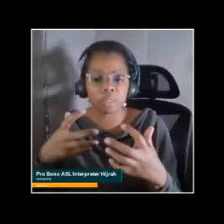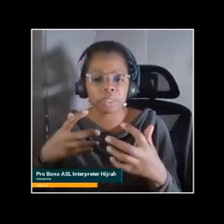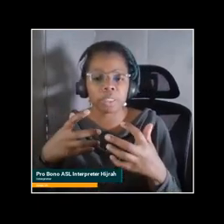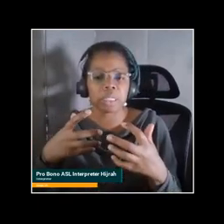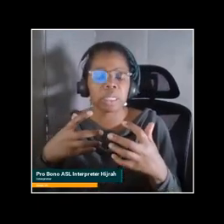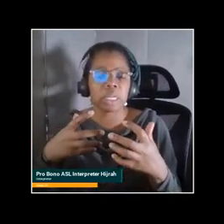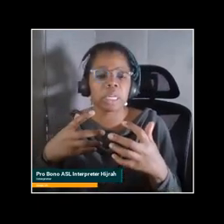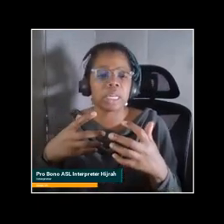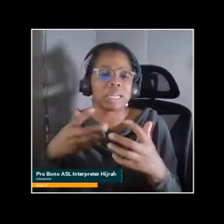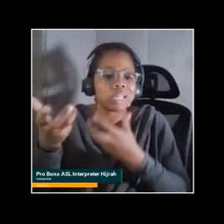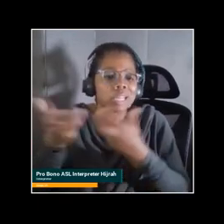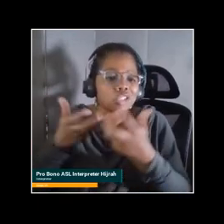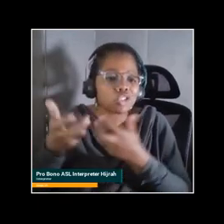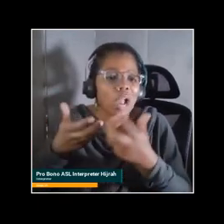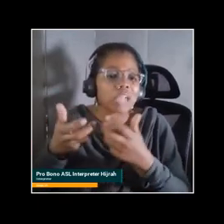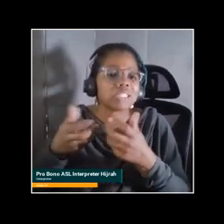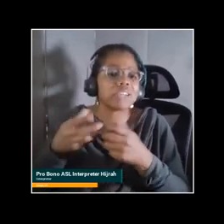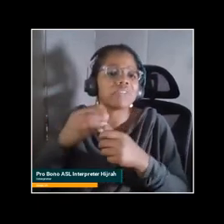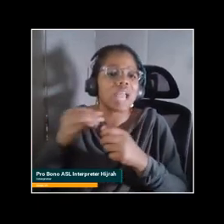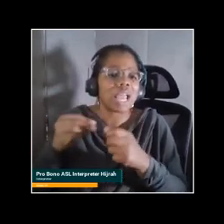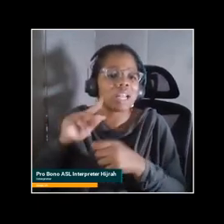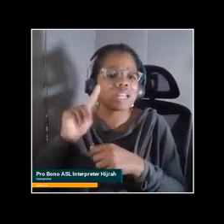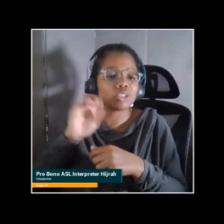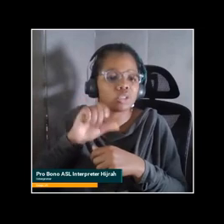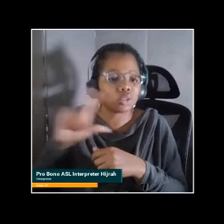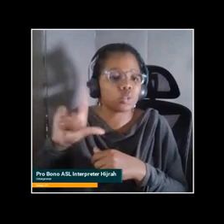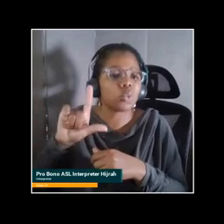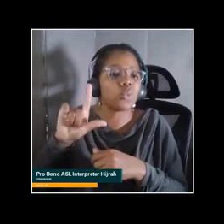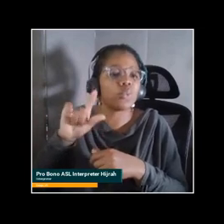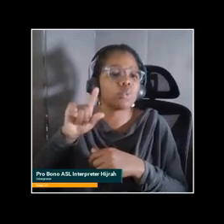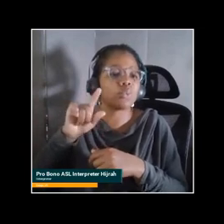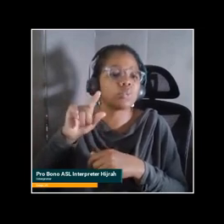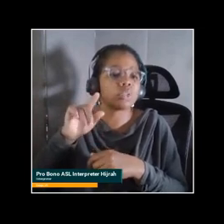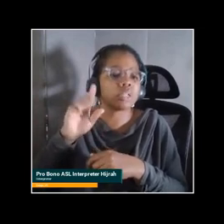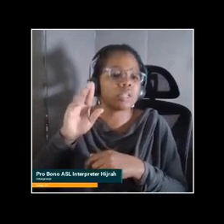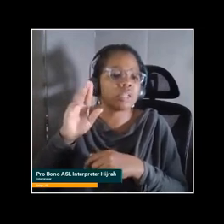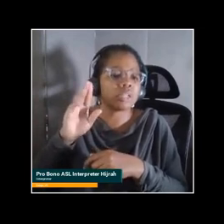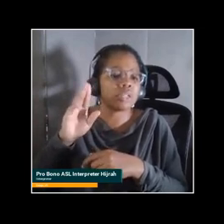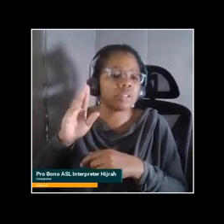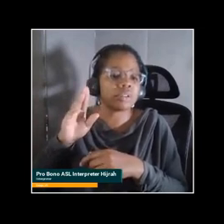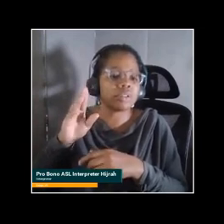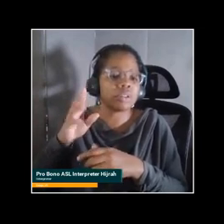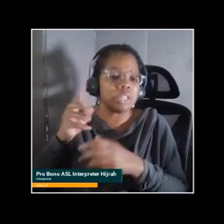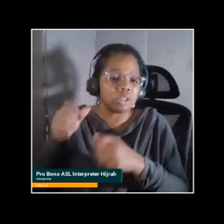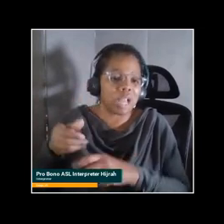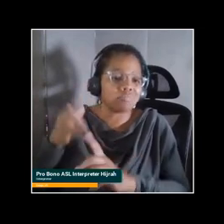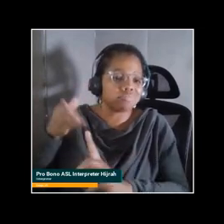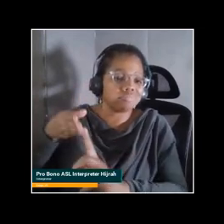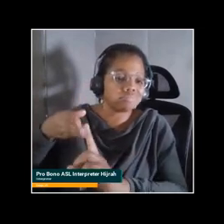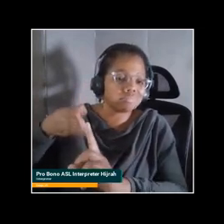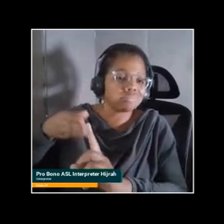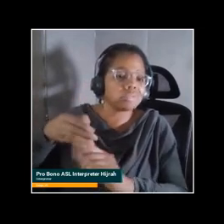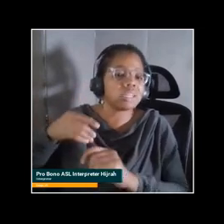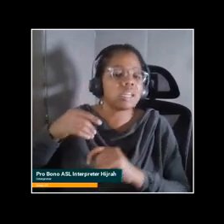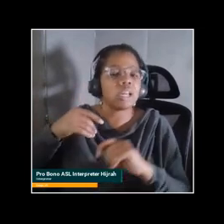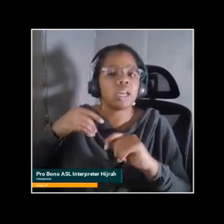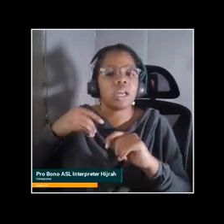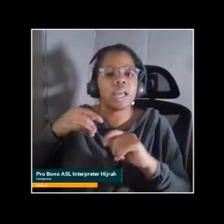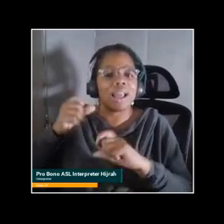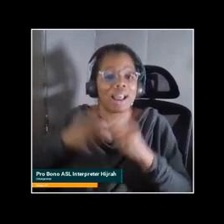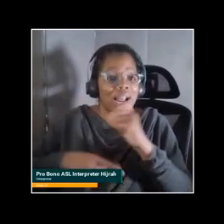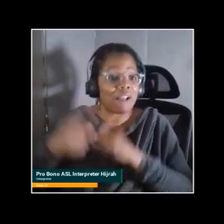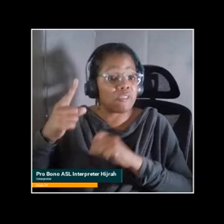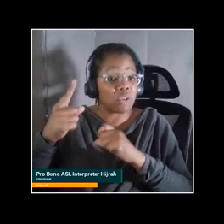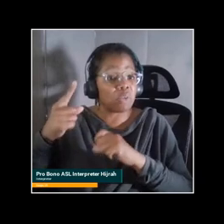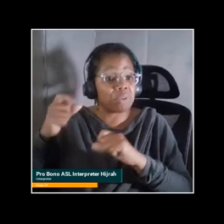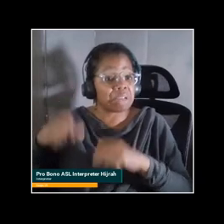is interactive and it's a two-way interactive a platform that both everyone could be